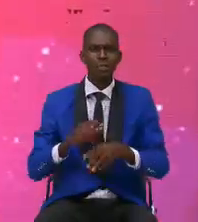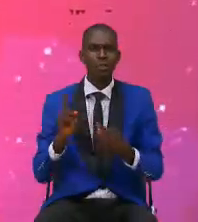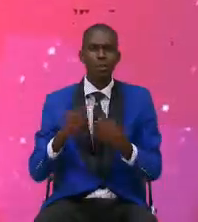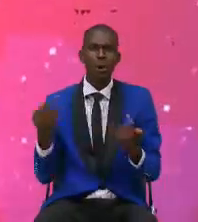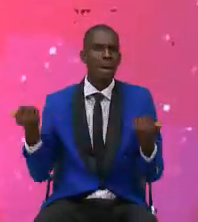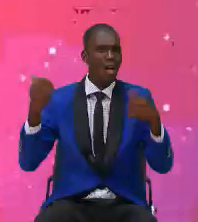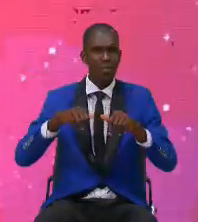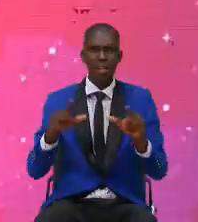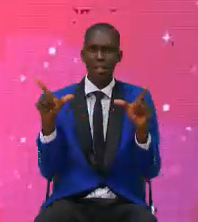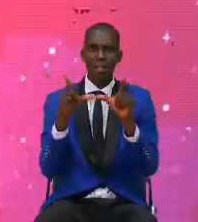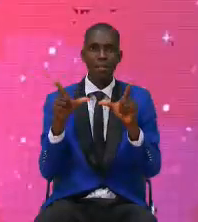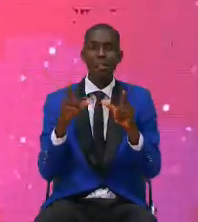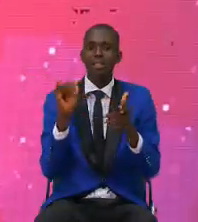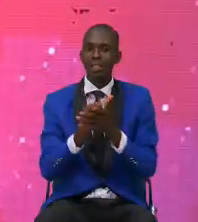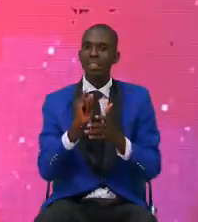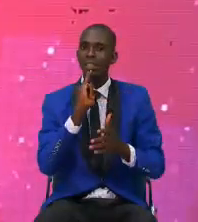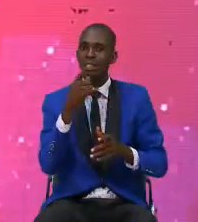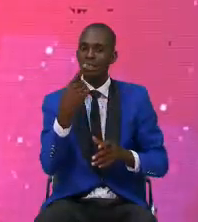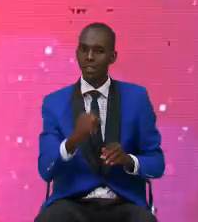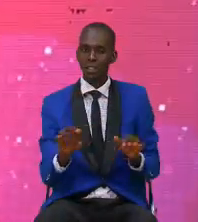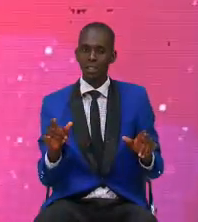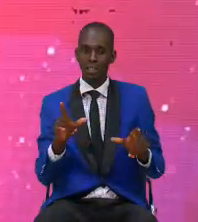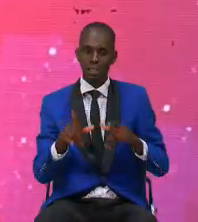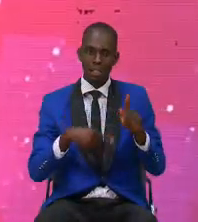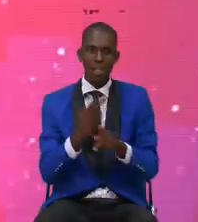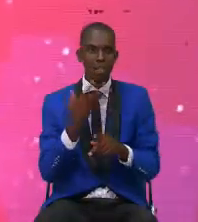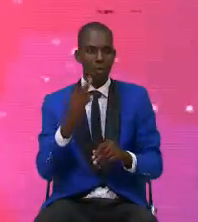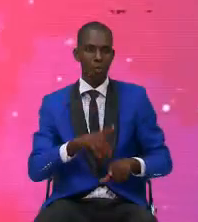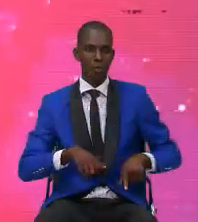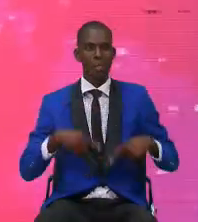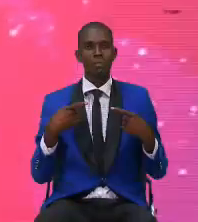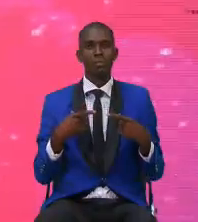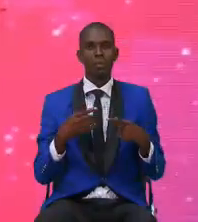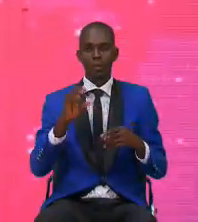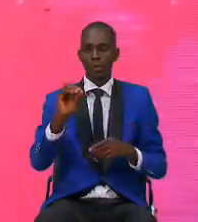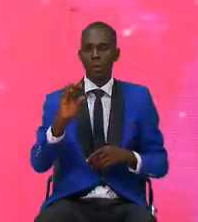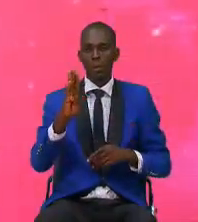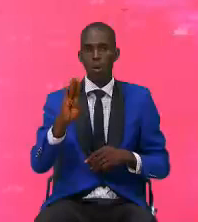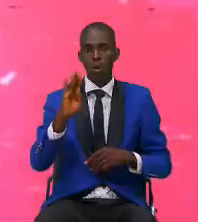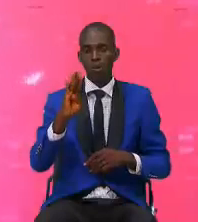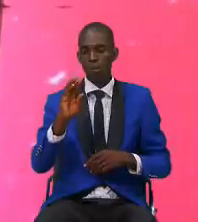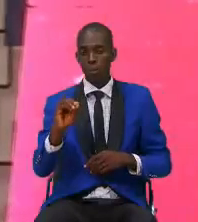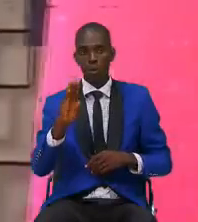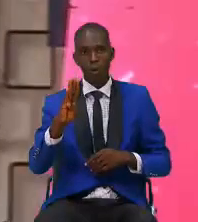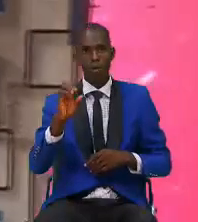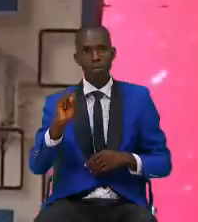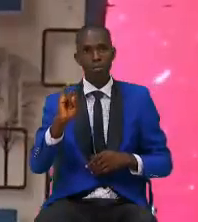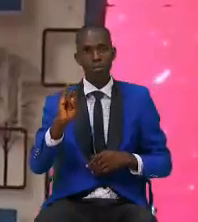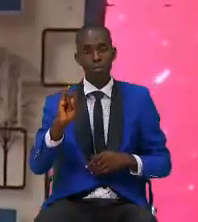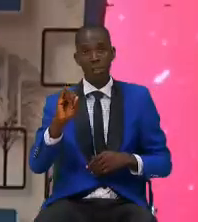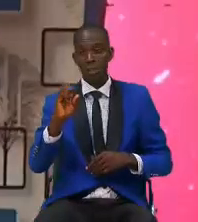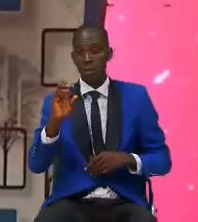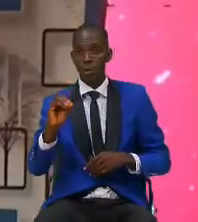what characterized his life. He was obstinate. Obstinate. Even when